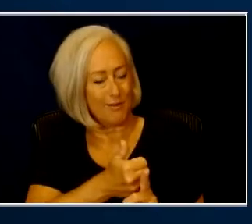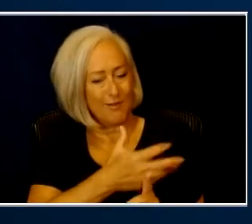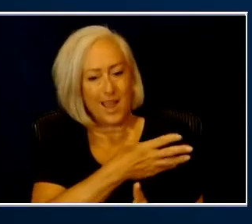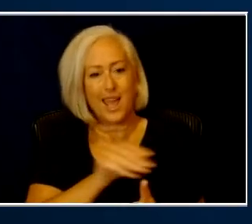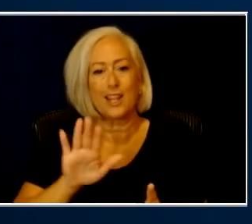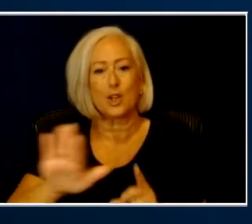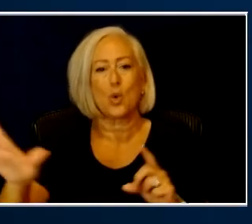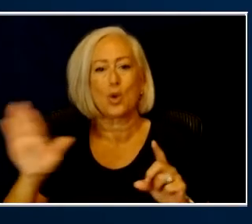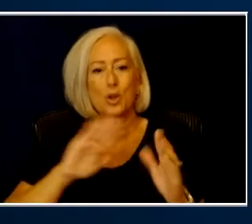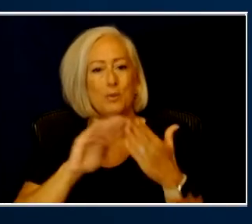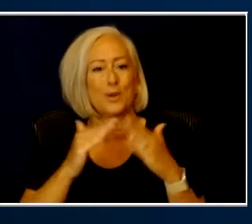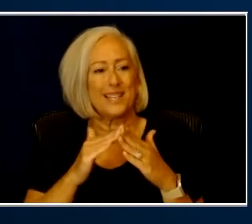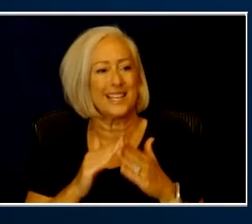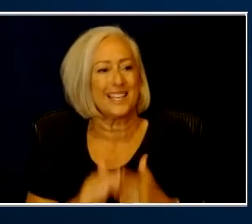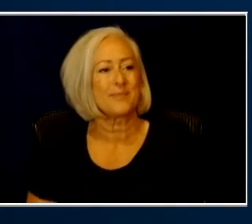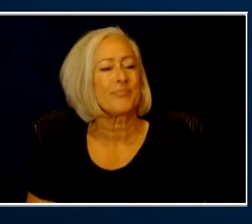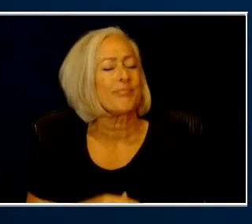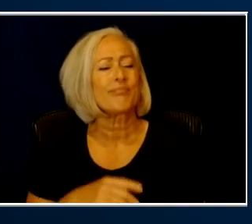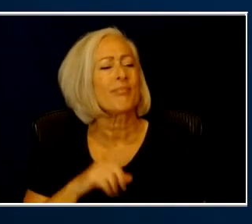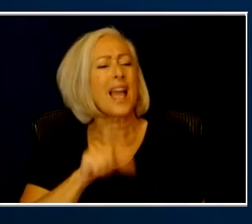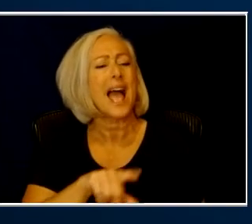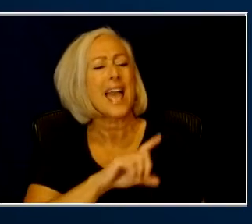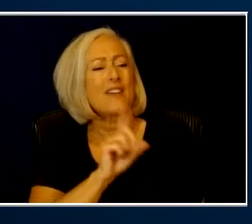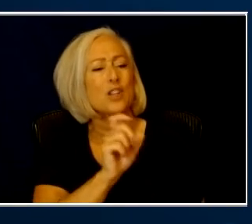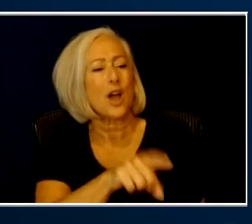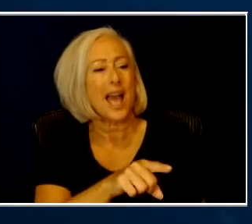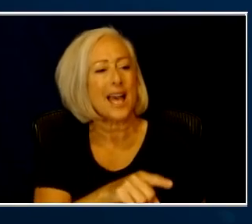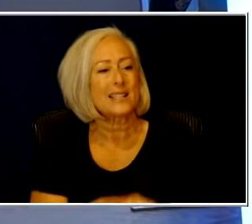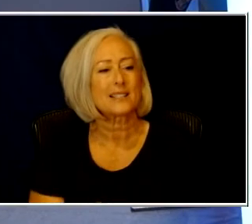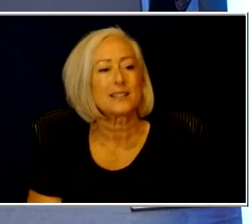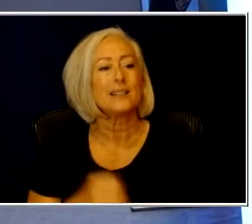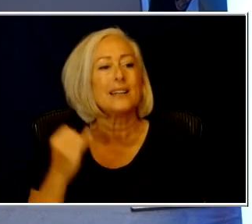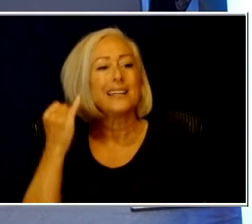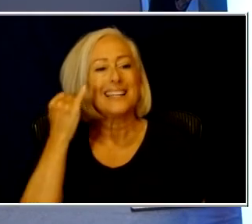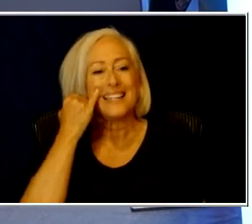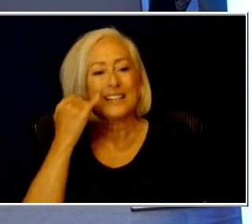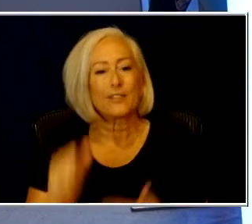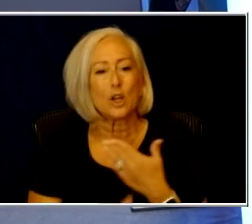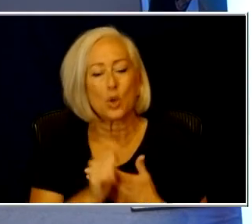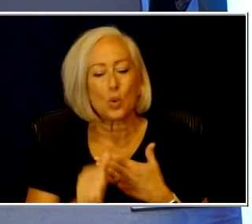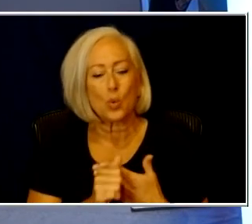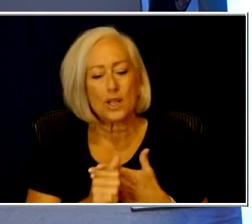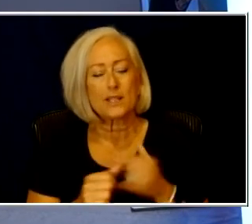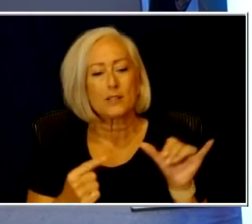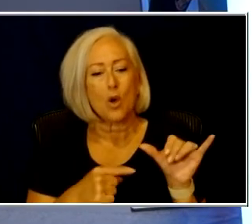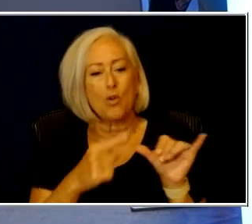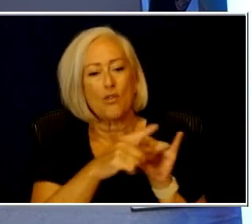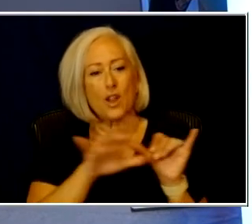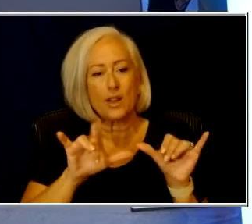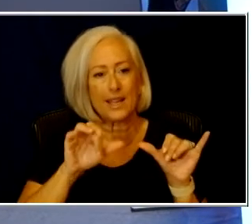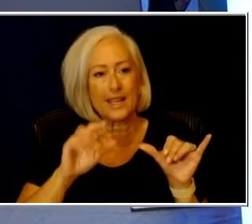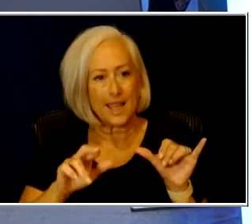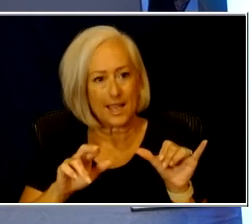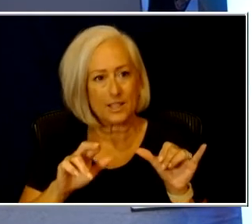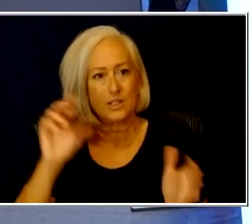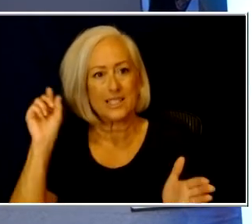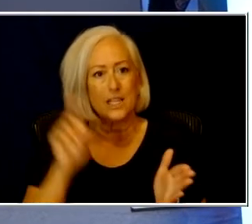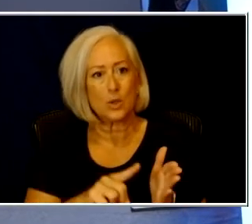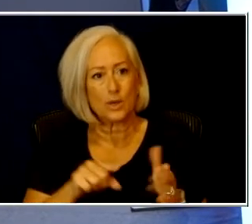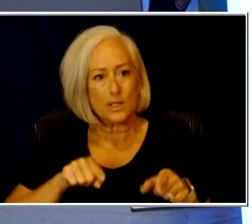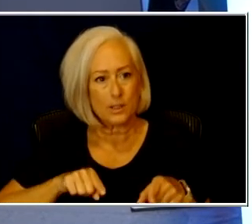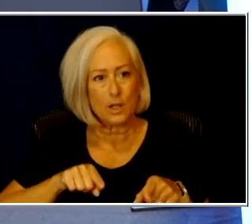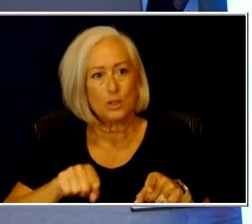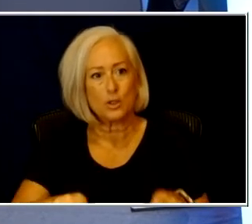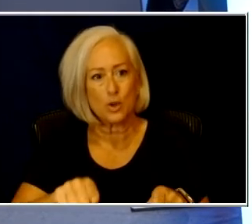I have to ask Jeannie's question, Dr. Spuzak. She asked if the risk of ovarian cancer decreases as you start menopause. Actually, the risk